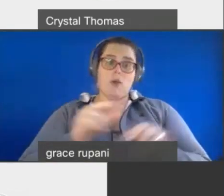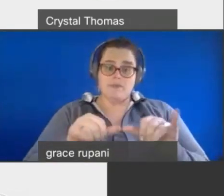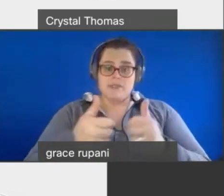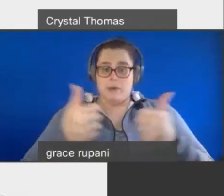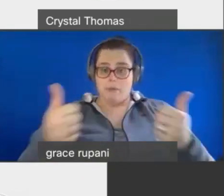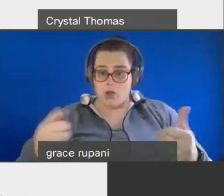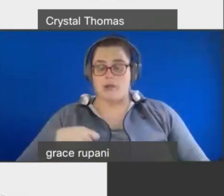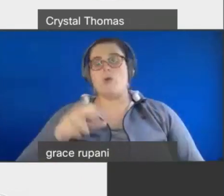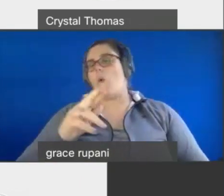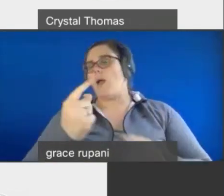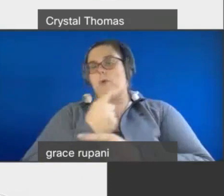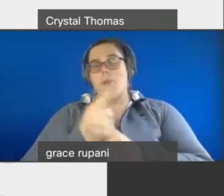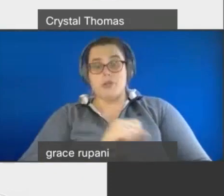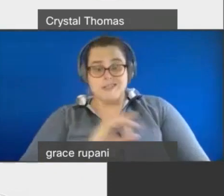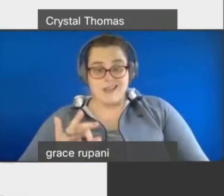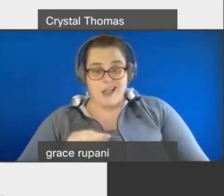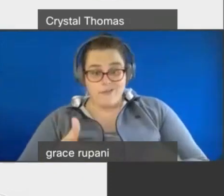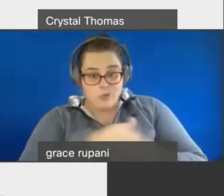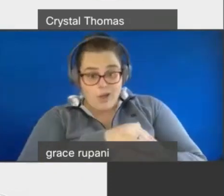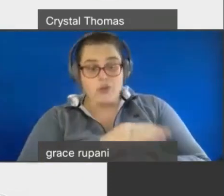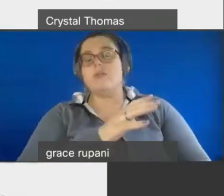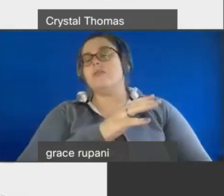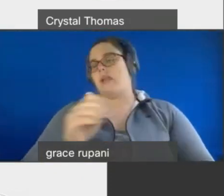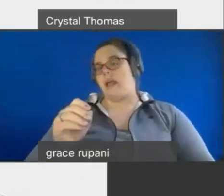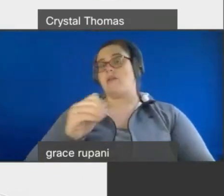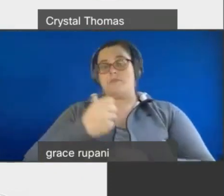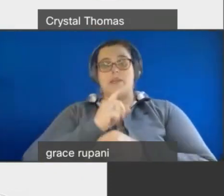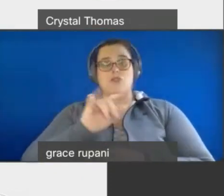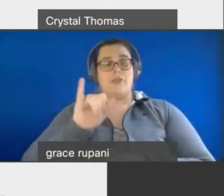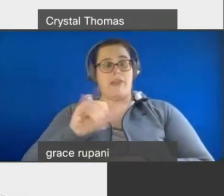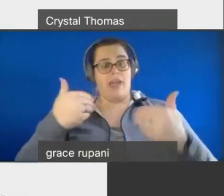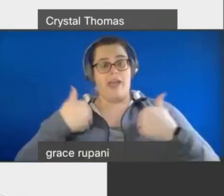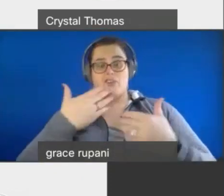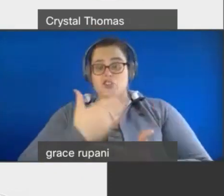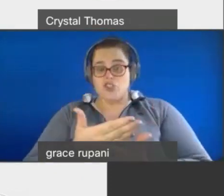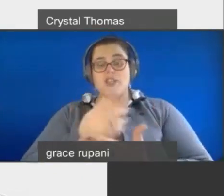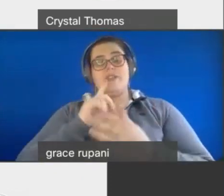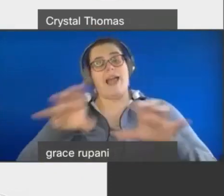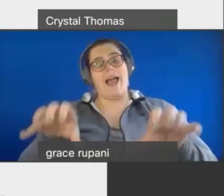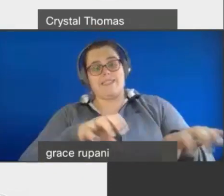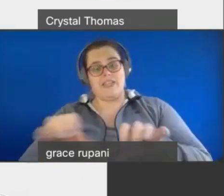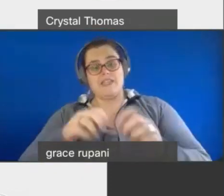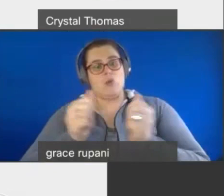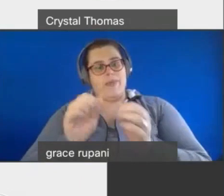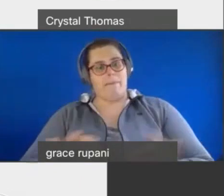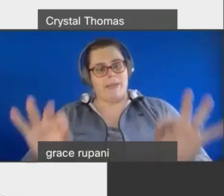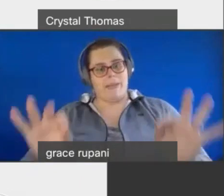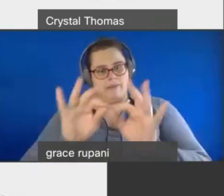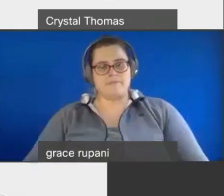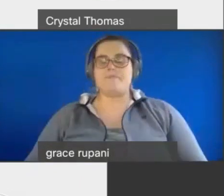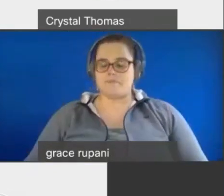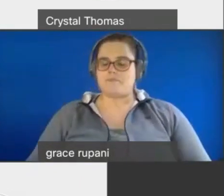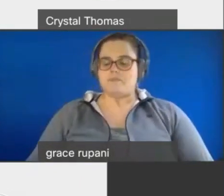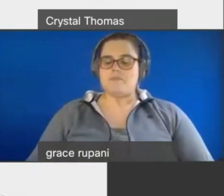things, and making sure that the people have meaningful activities. So during this, PSI is following all the